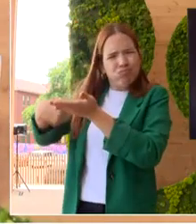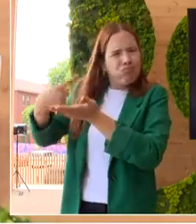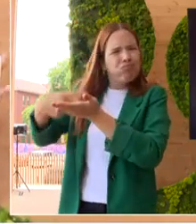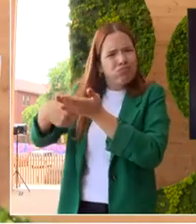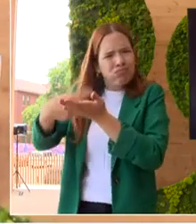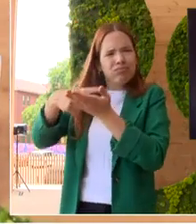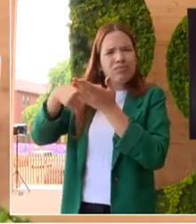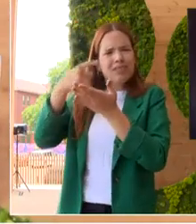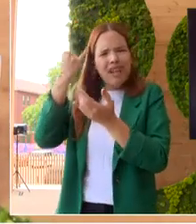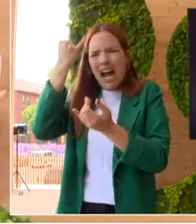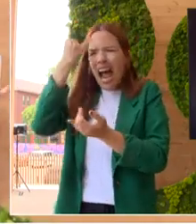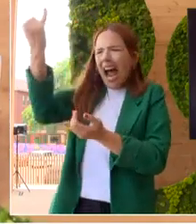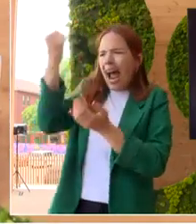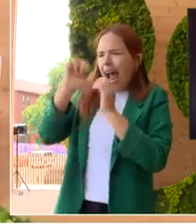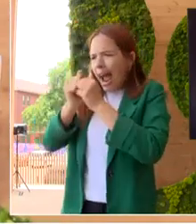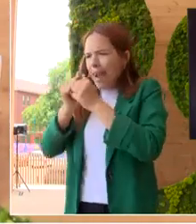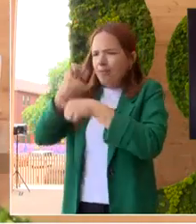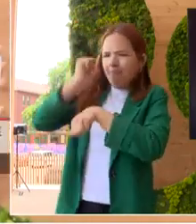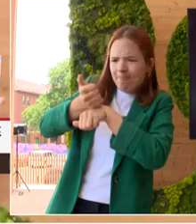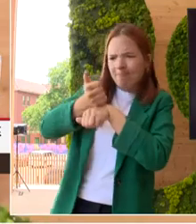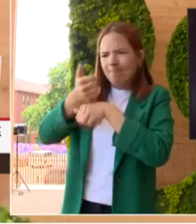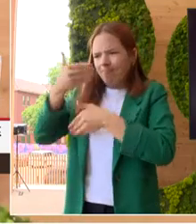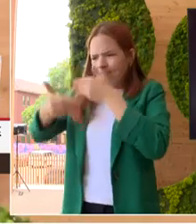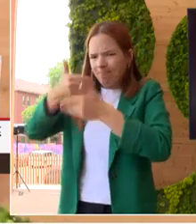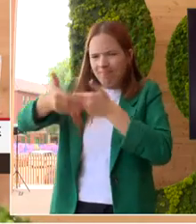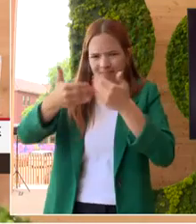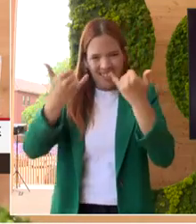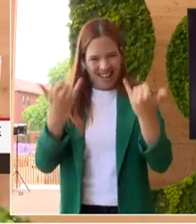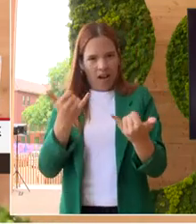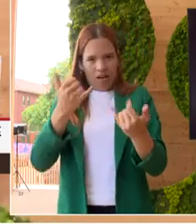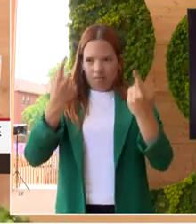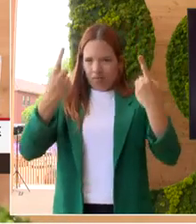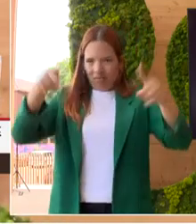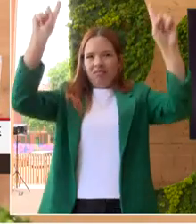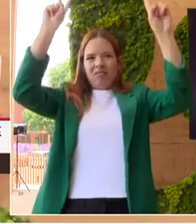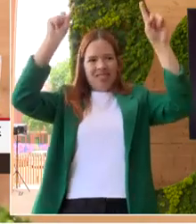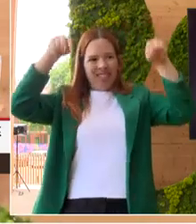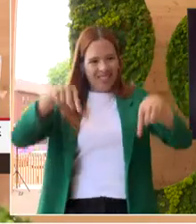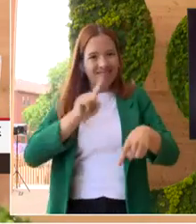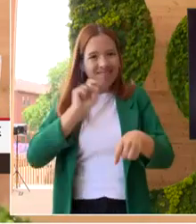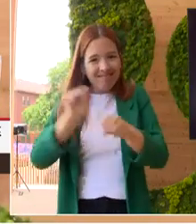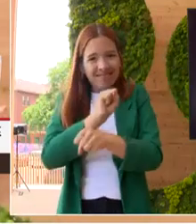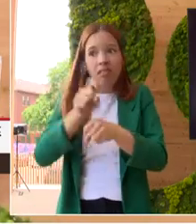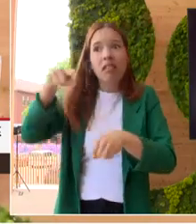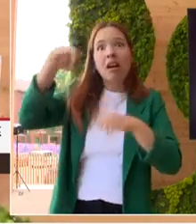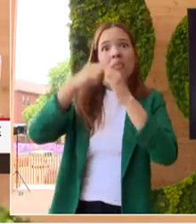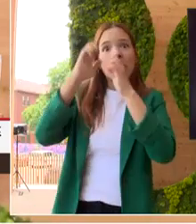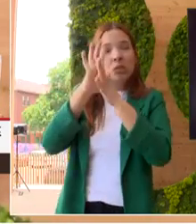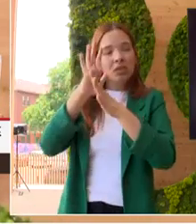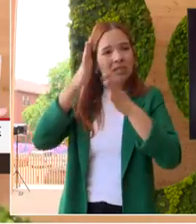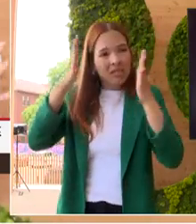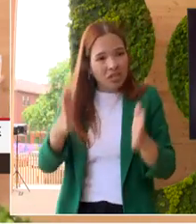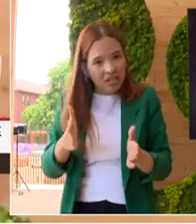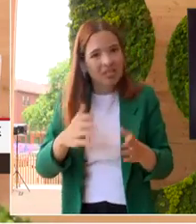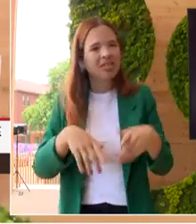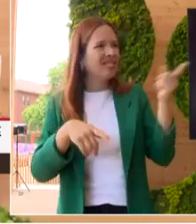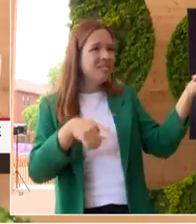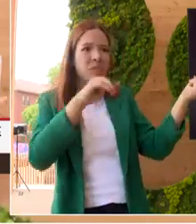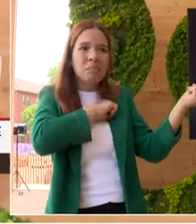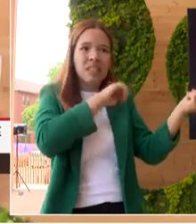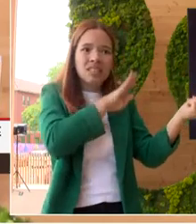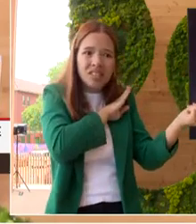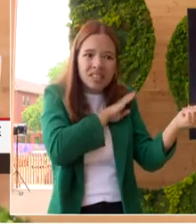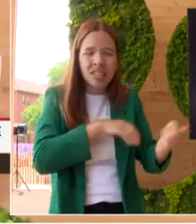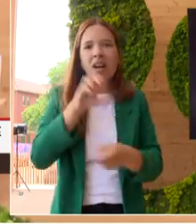about an incubator hub and the possibility of creating a space for entrepreneurs. Mayor Bowser, Latrina,